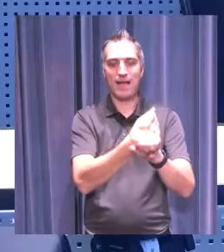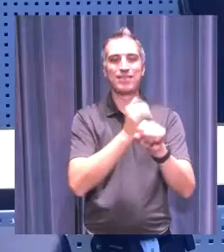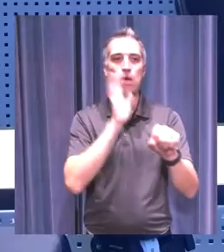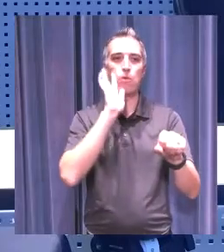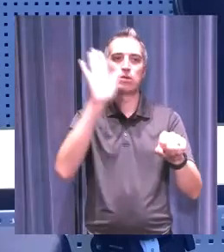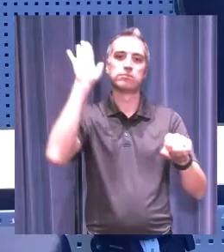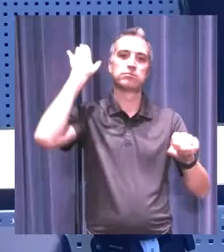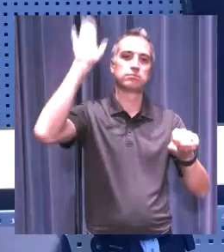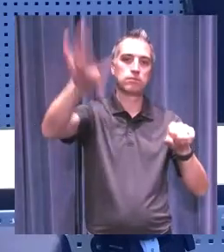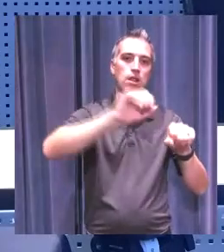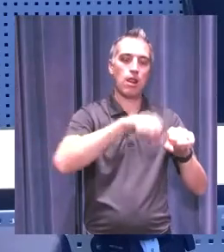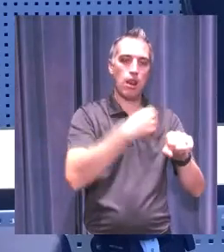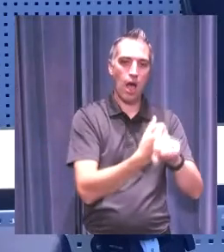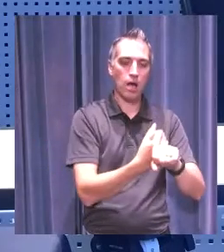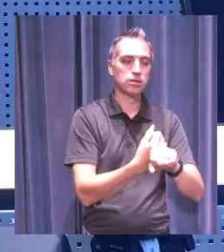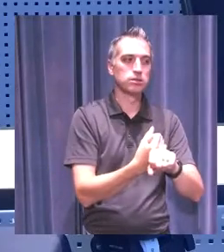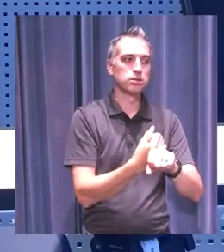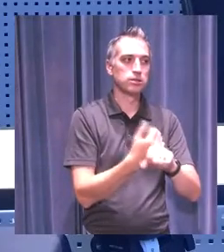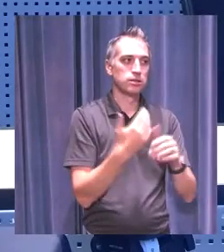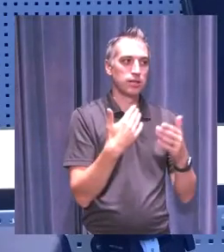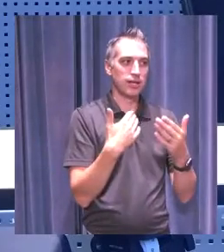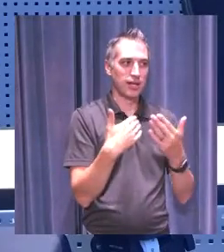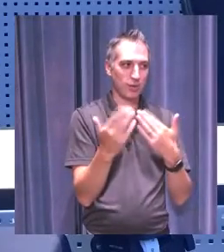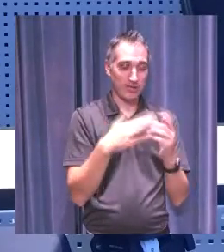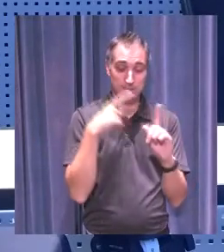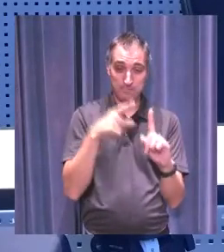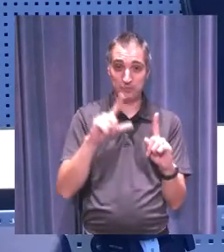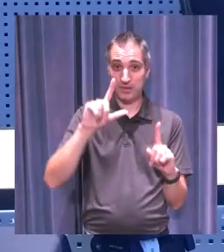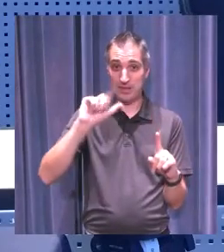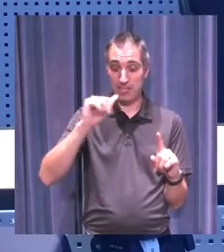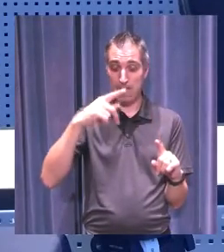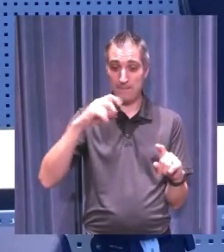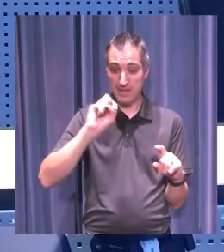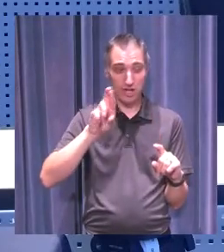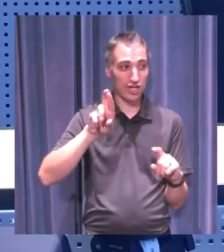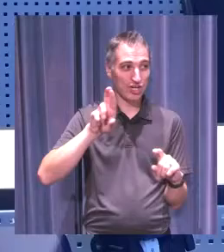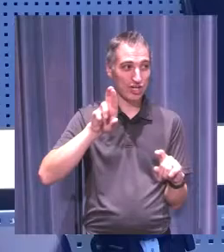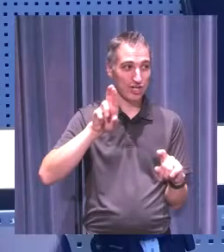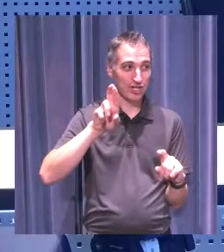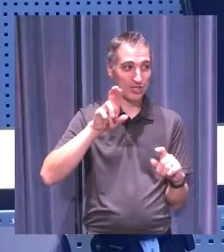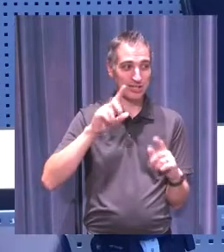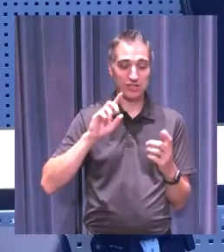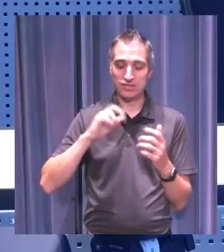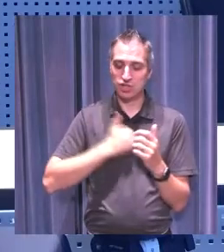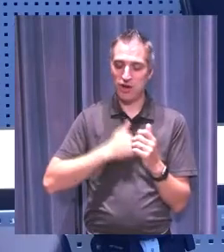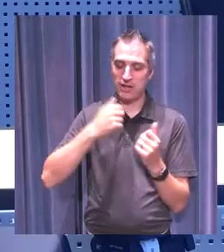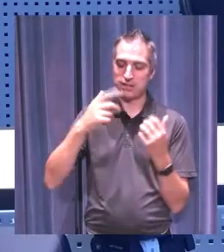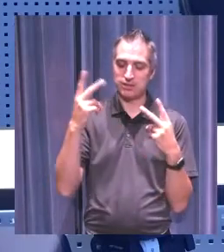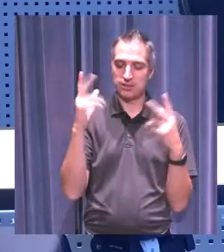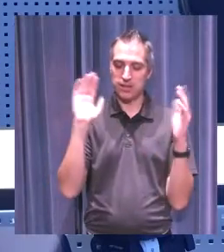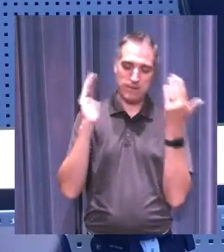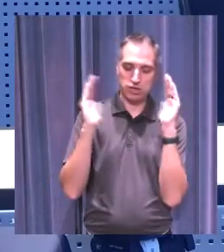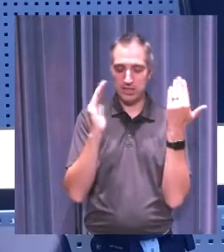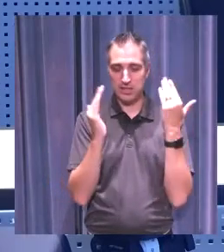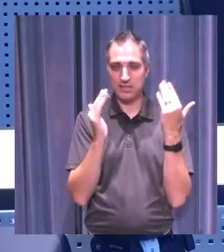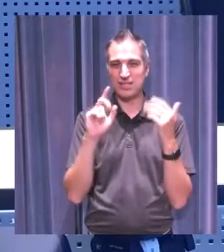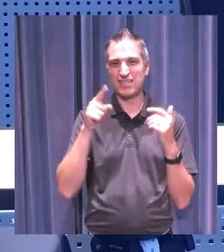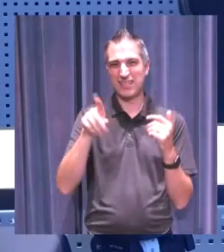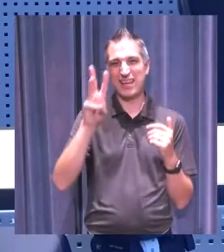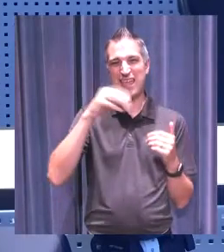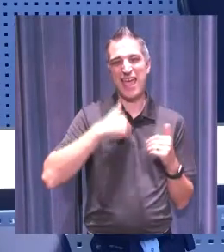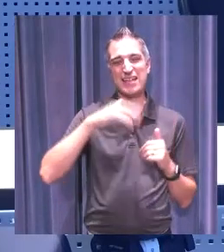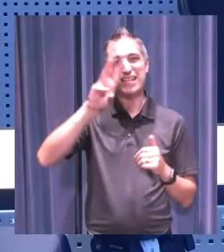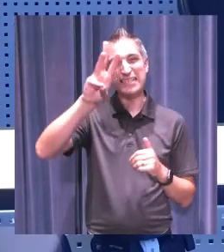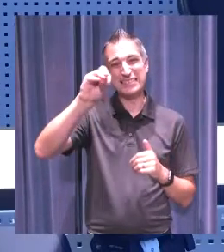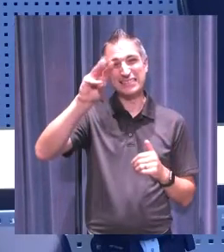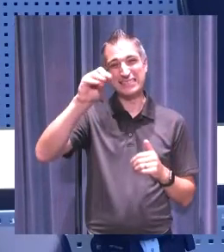time. But where I was going to go with Lapeer, right? So I was trying to give you a comparison. It has 60